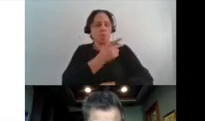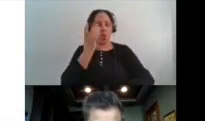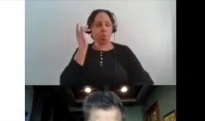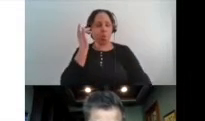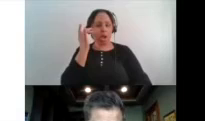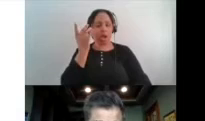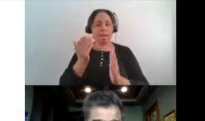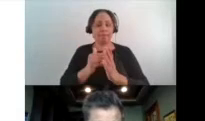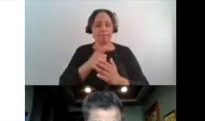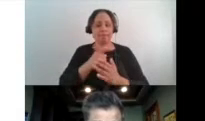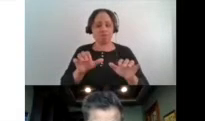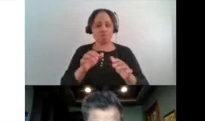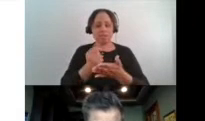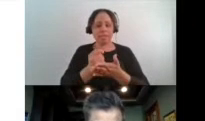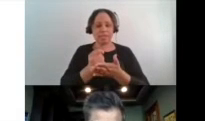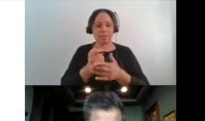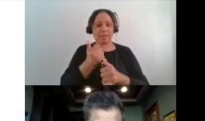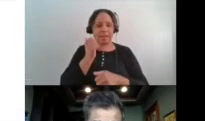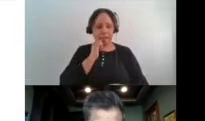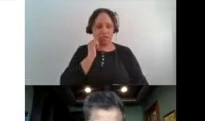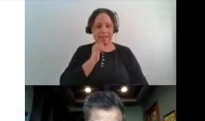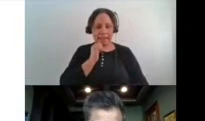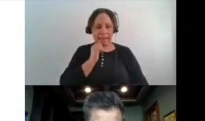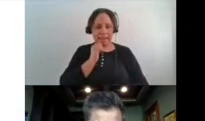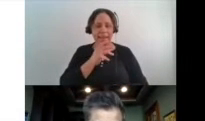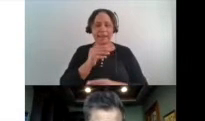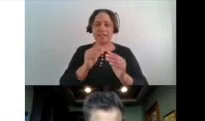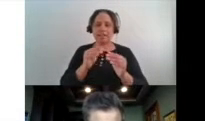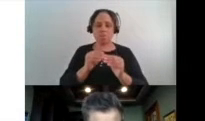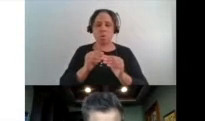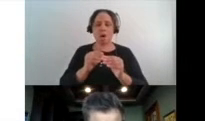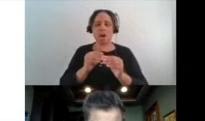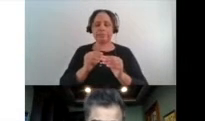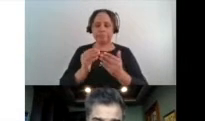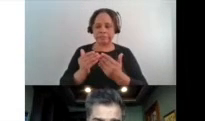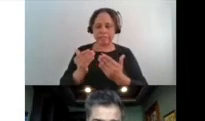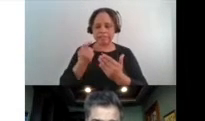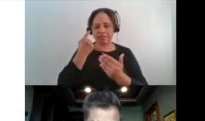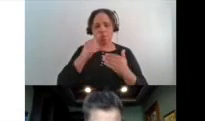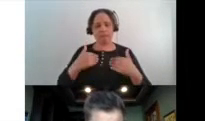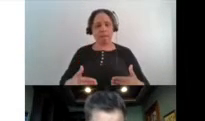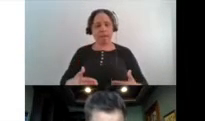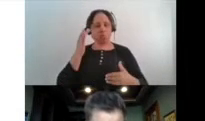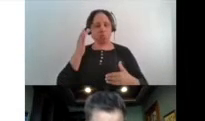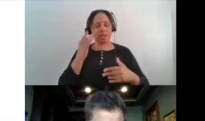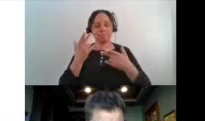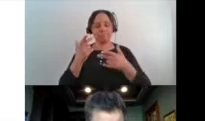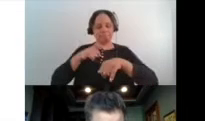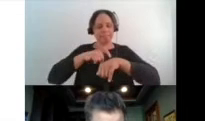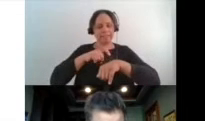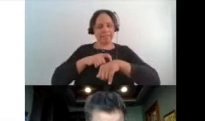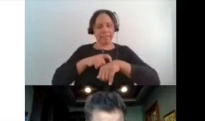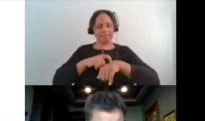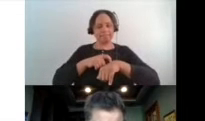they're doing a therapy every day, and it's a lot gentler on the body because of the duration of time that you're on